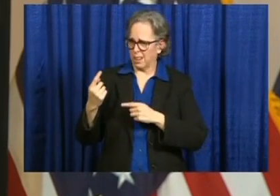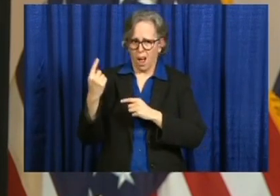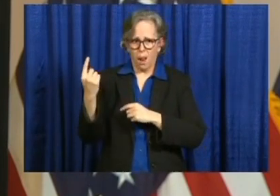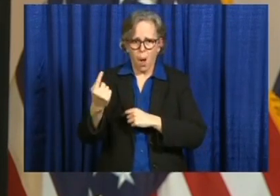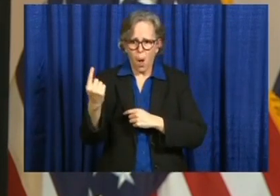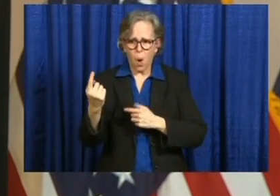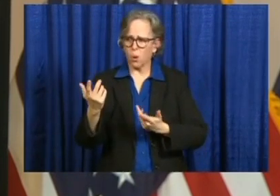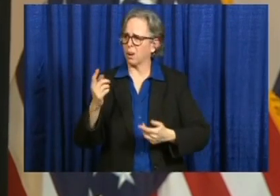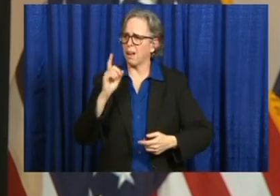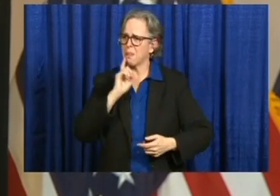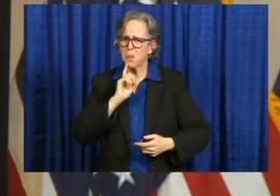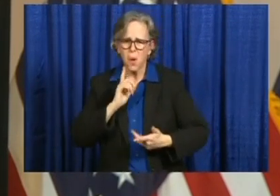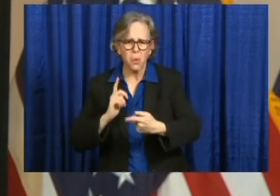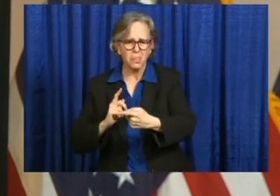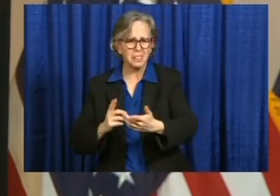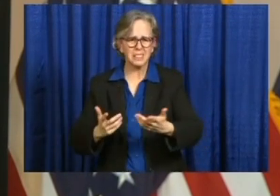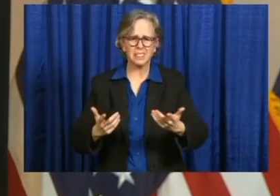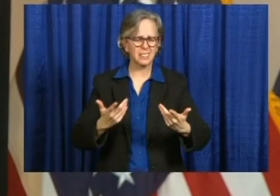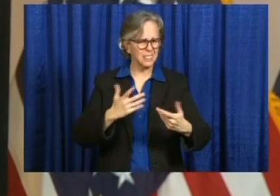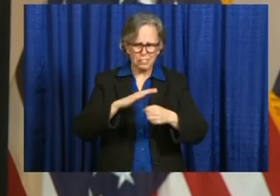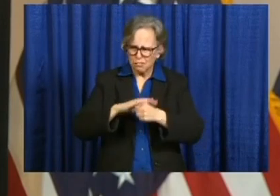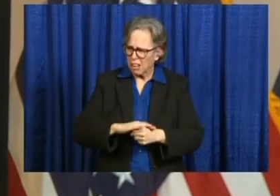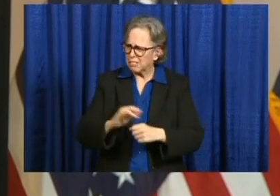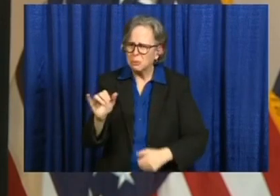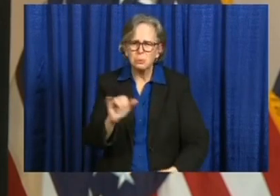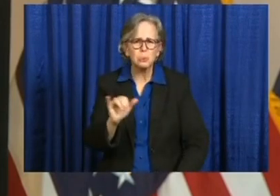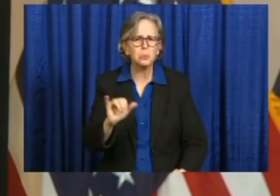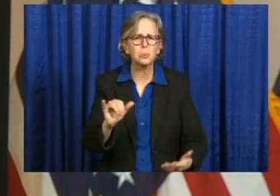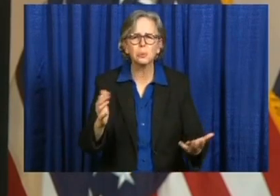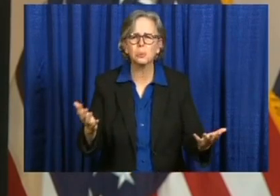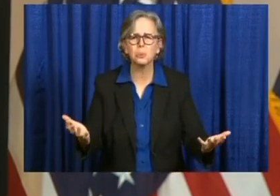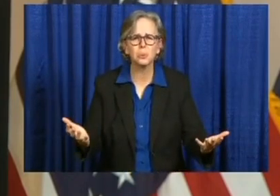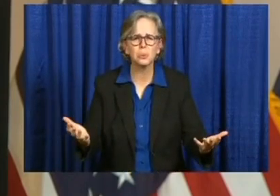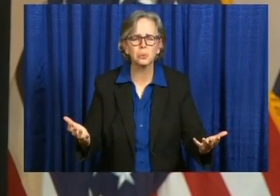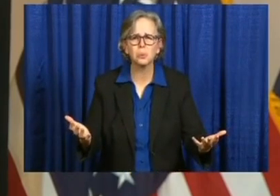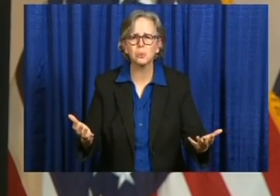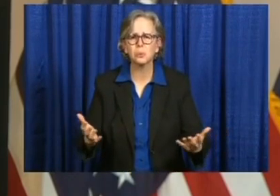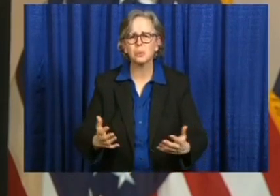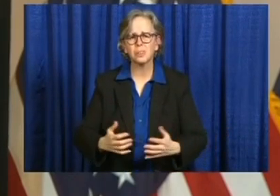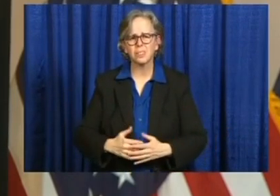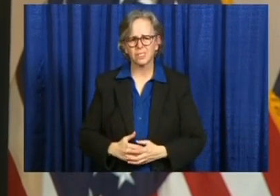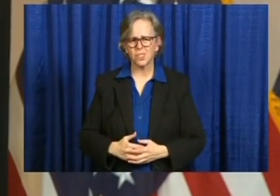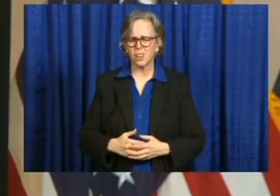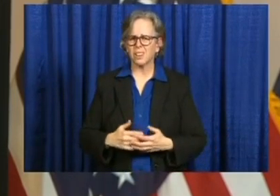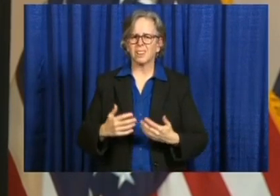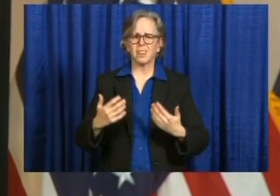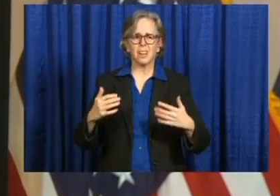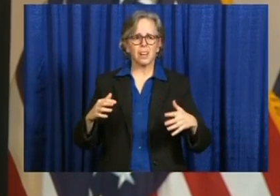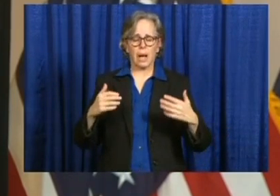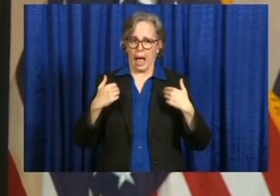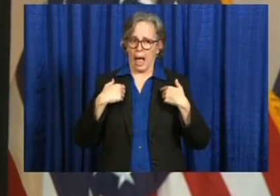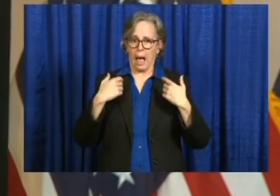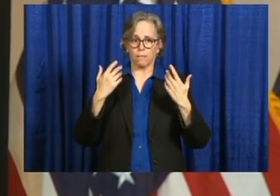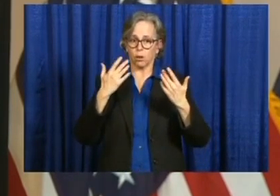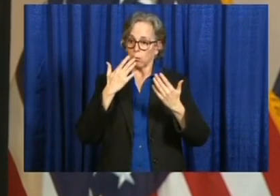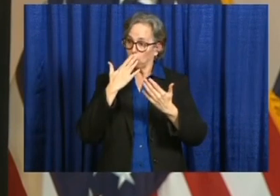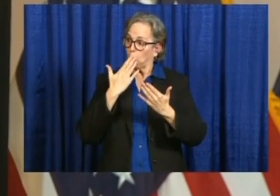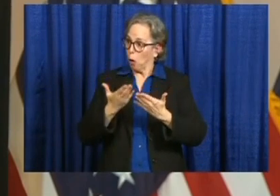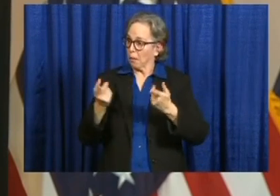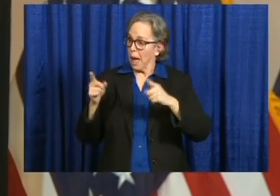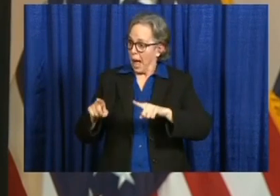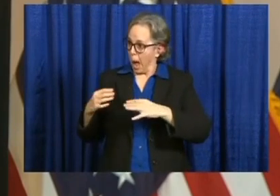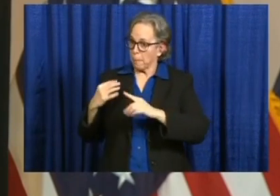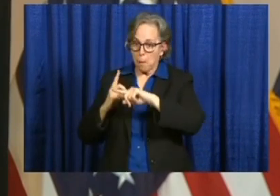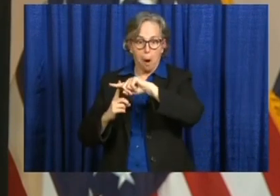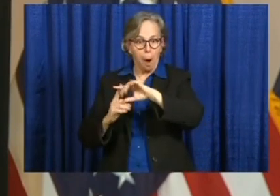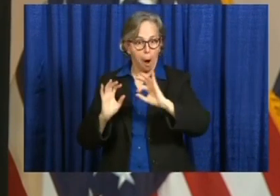too. So we've got a lot of good things happening, things that are going well, and good resources for all of us. For